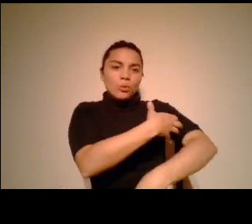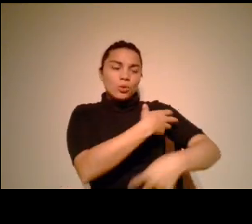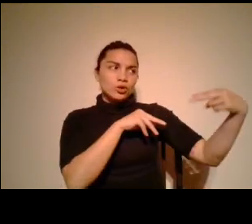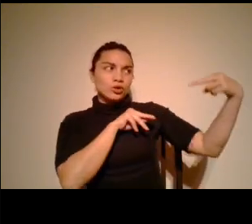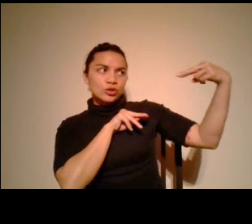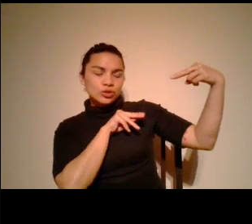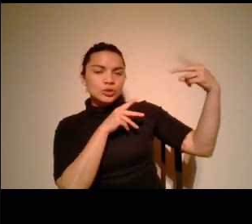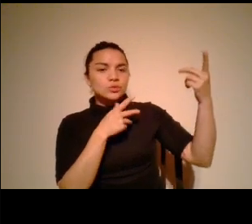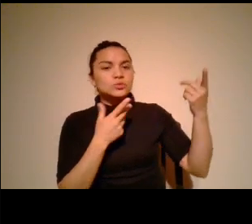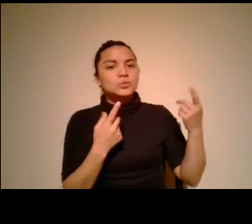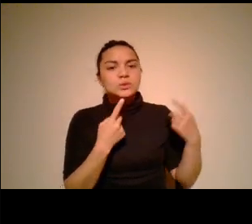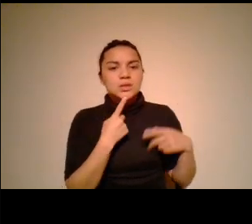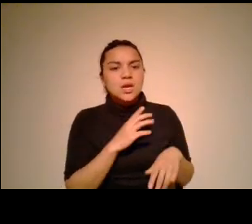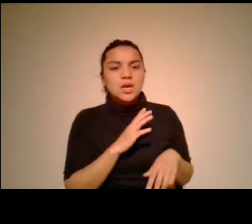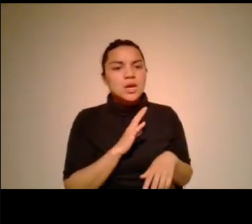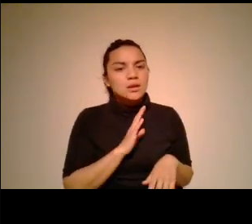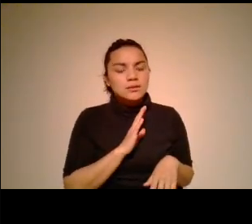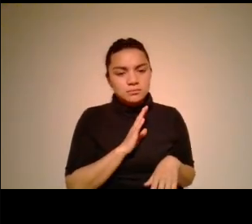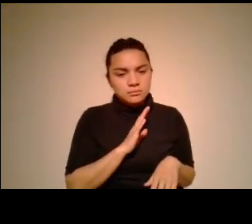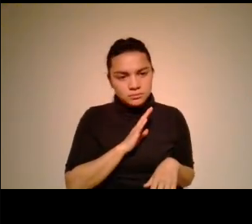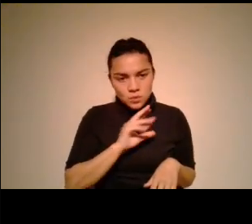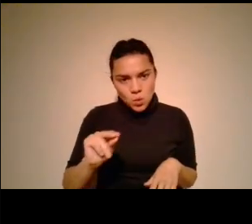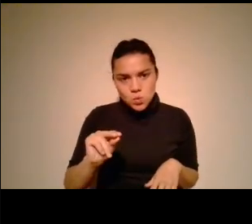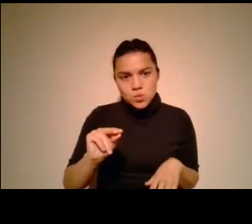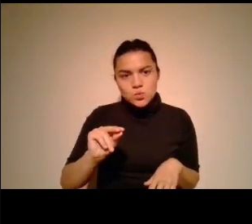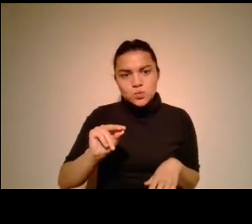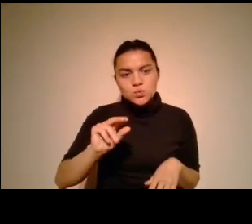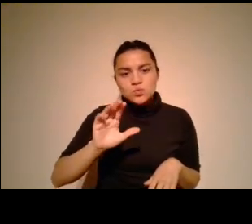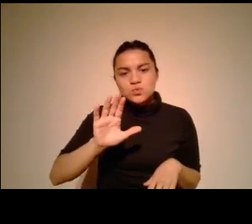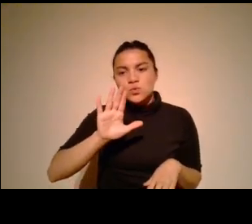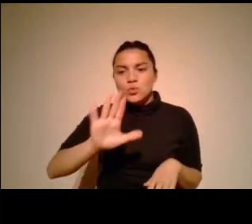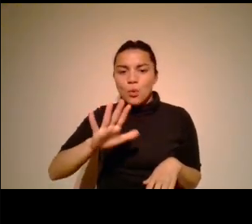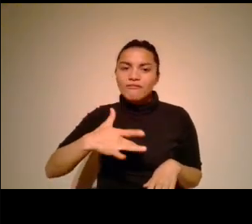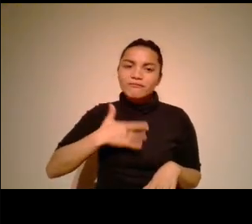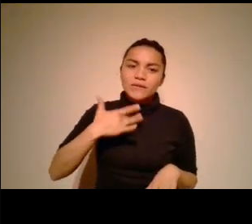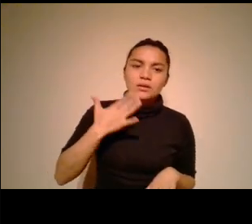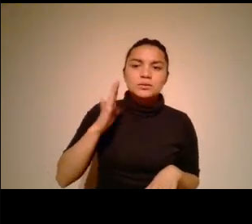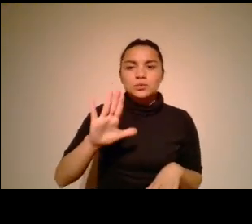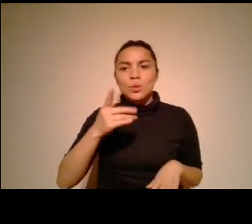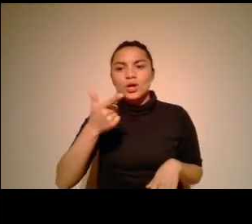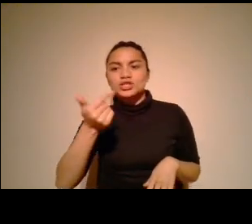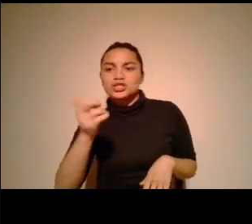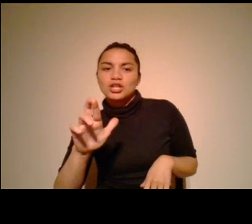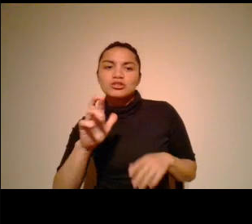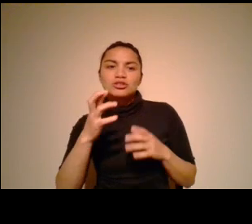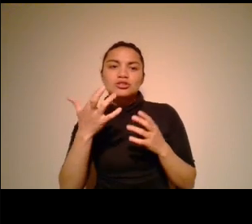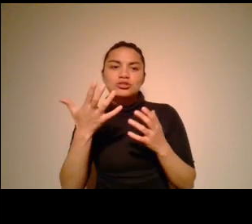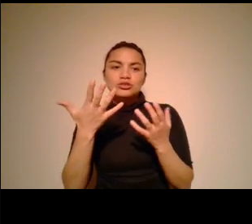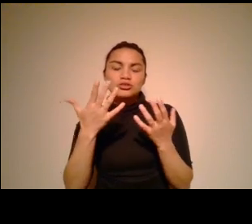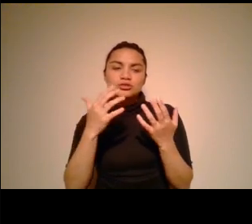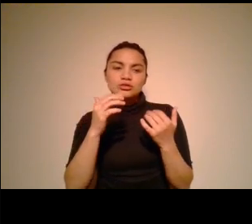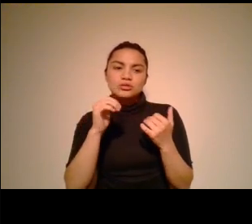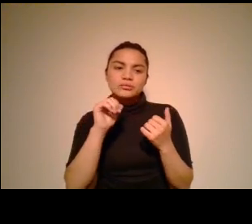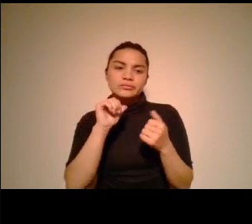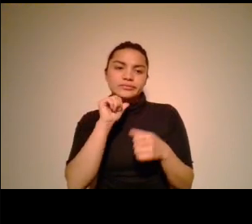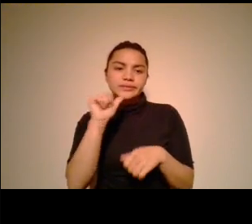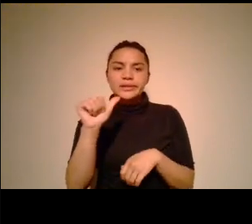of saying, you know, your feelings of gender congruity are less important than my feelings